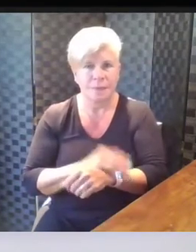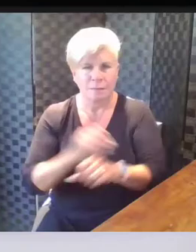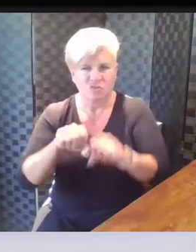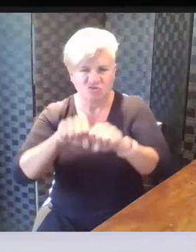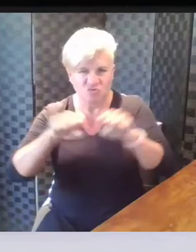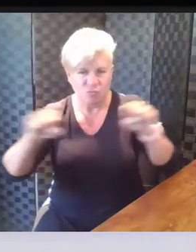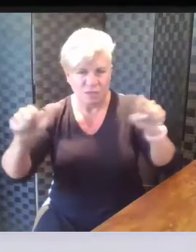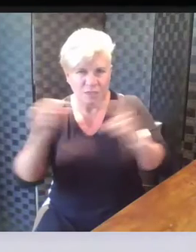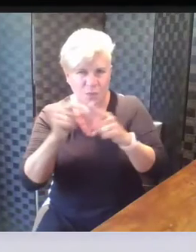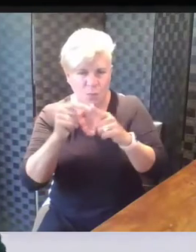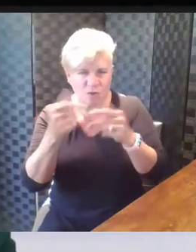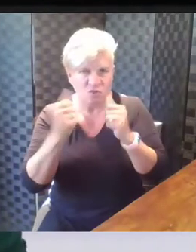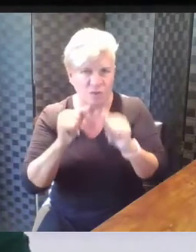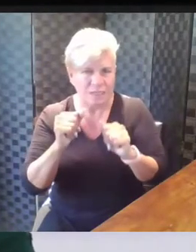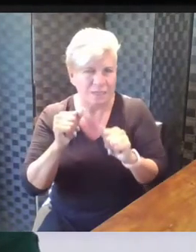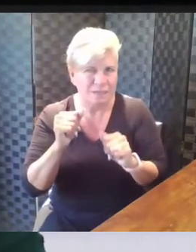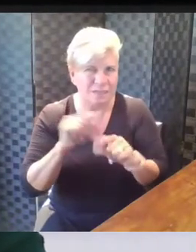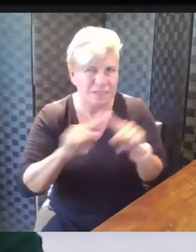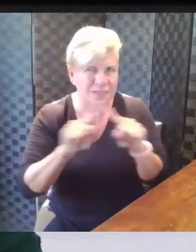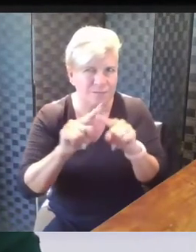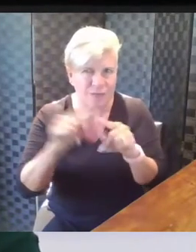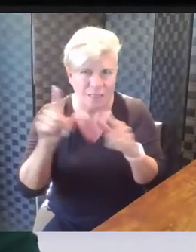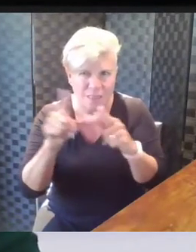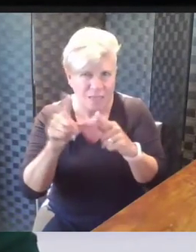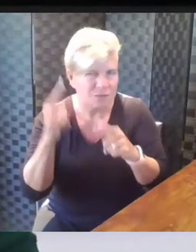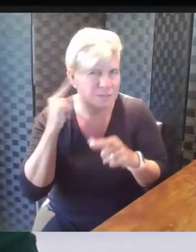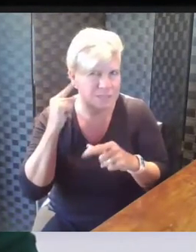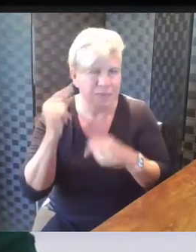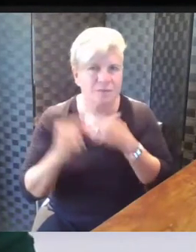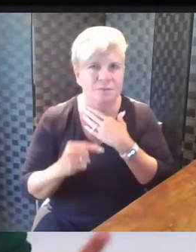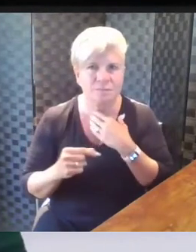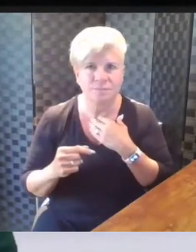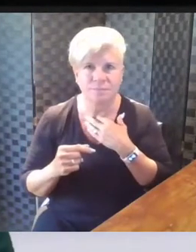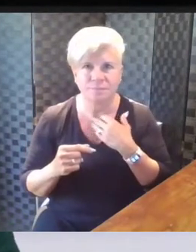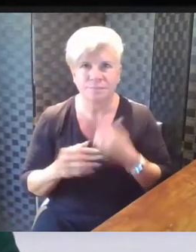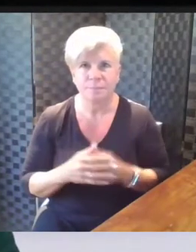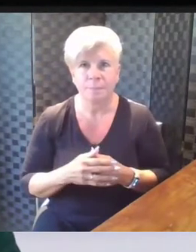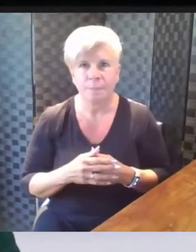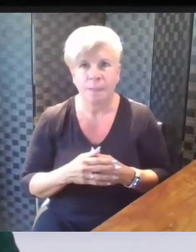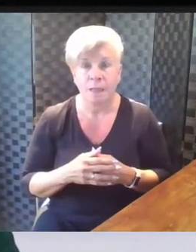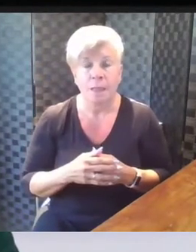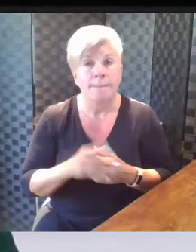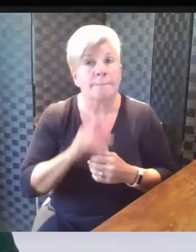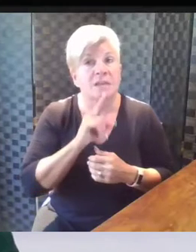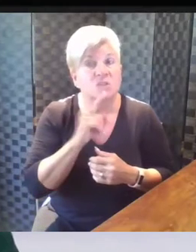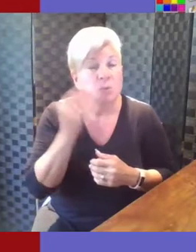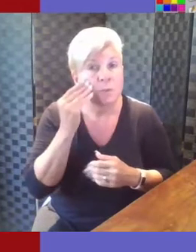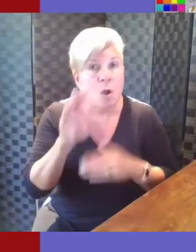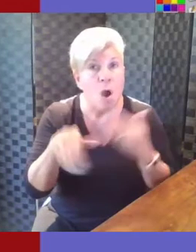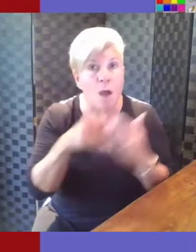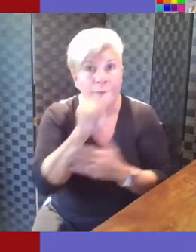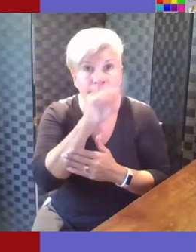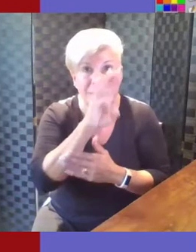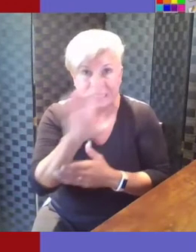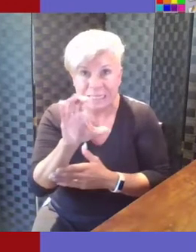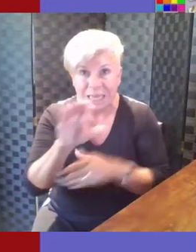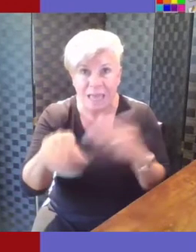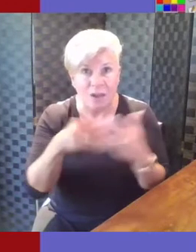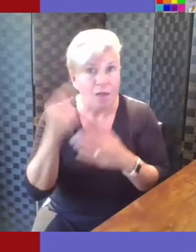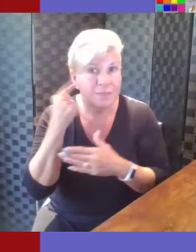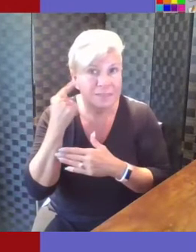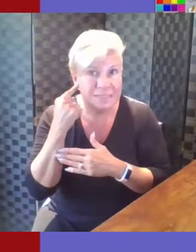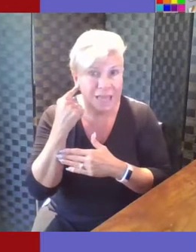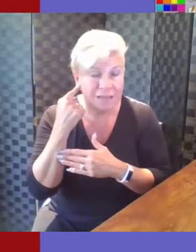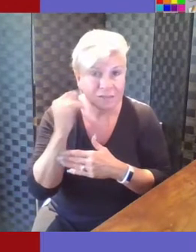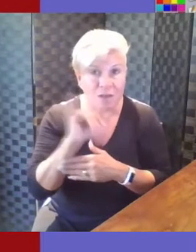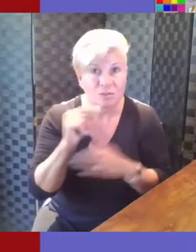those words so I can hear every single sound in them. And before we do that, we've got to make sure we know all of our ABCs and every sound they make.